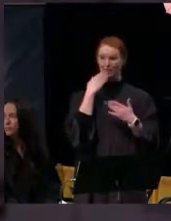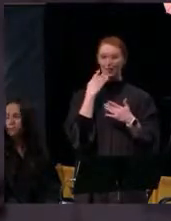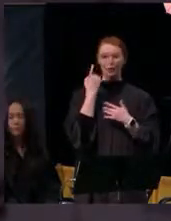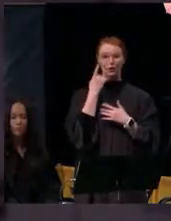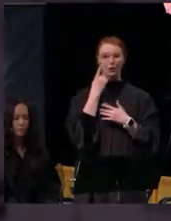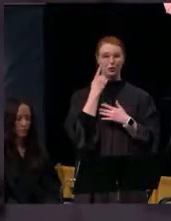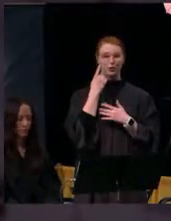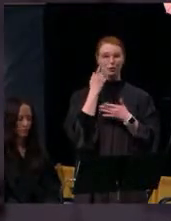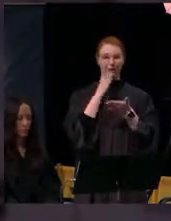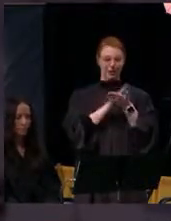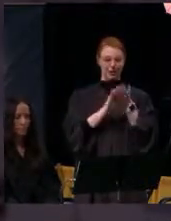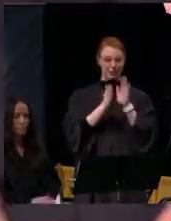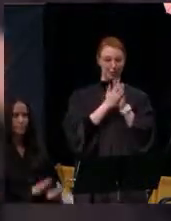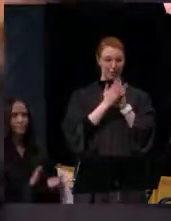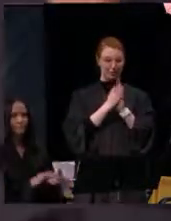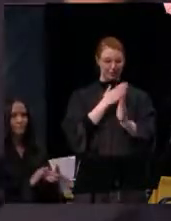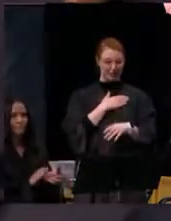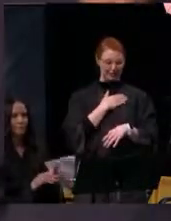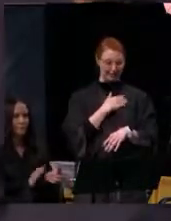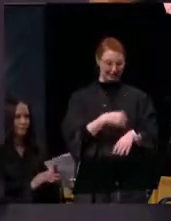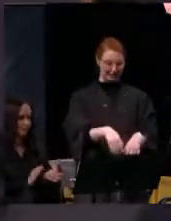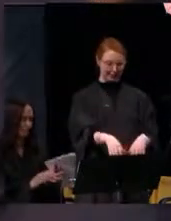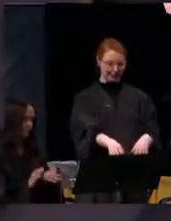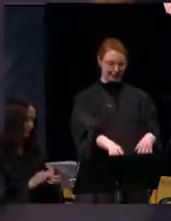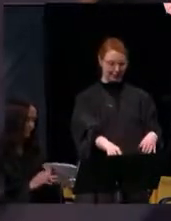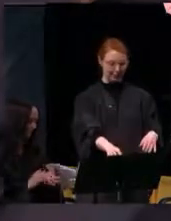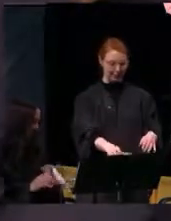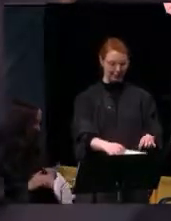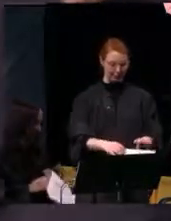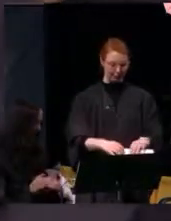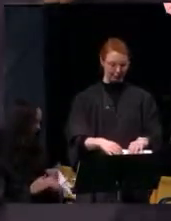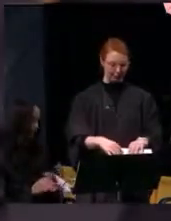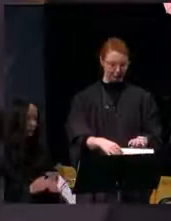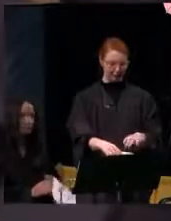Gandhi with a warm round of applause.